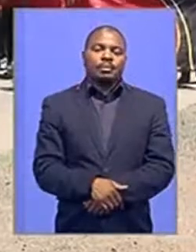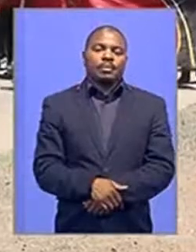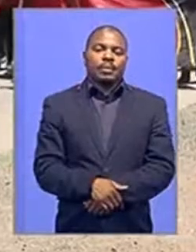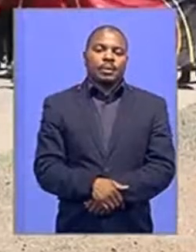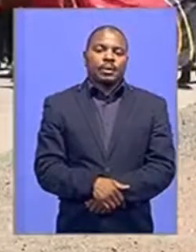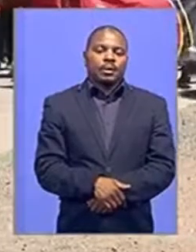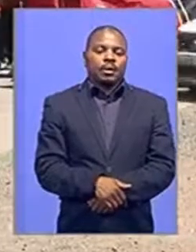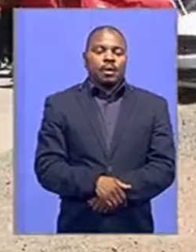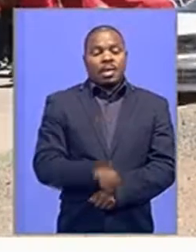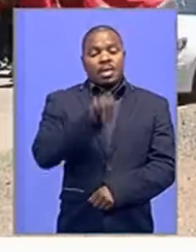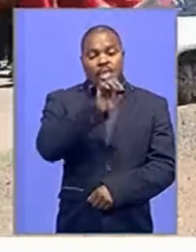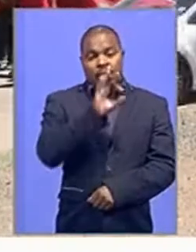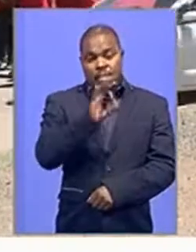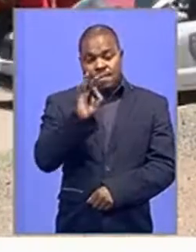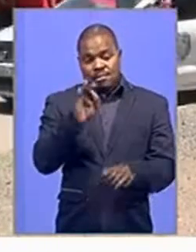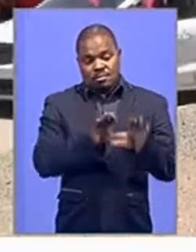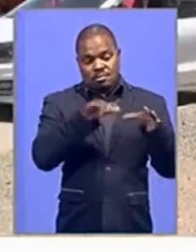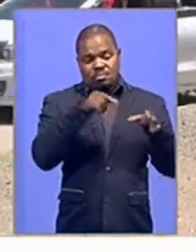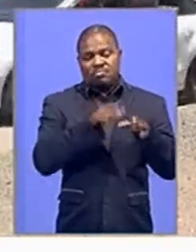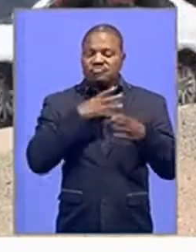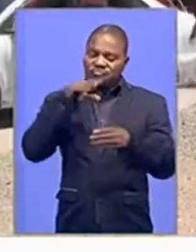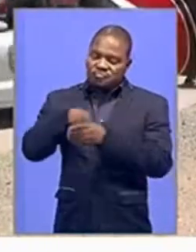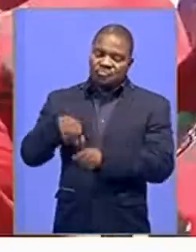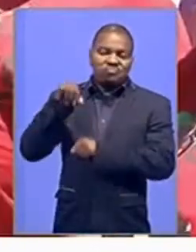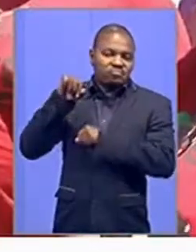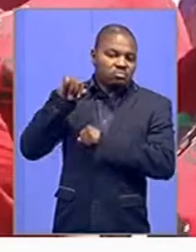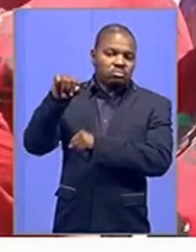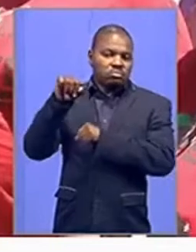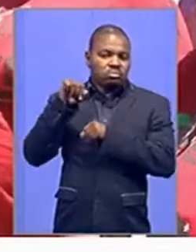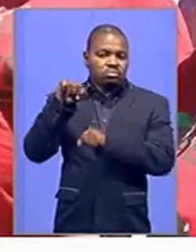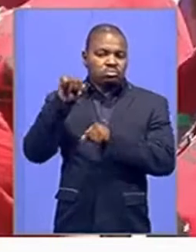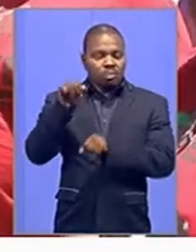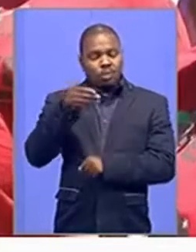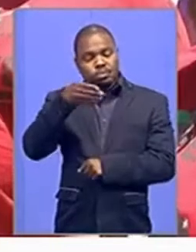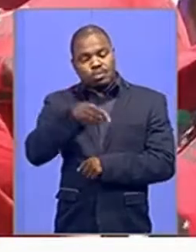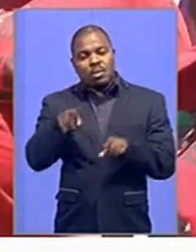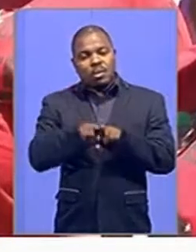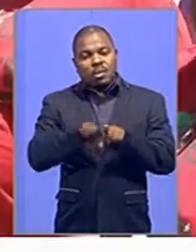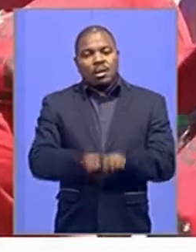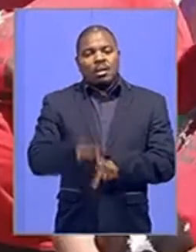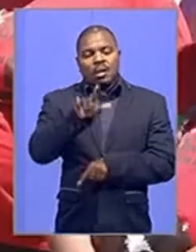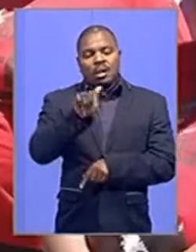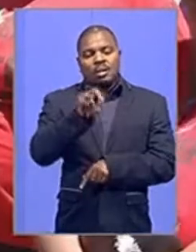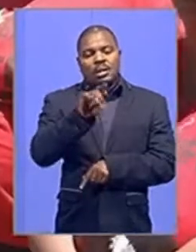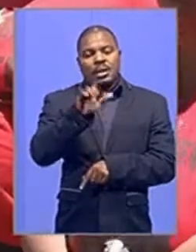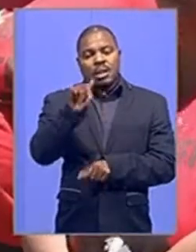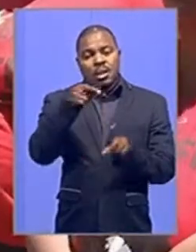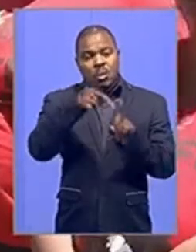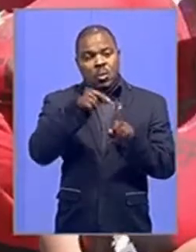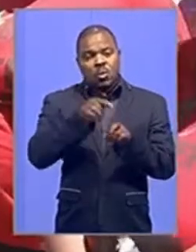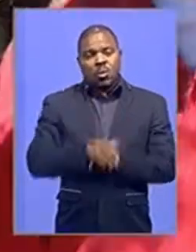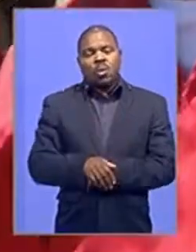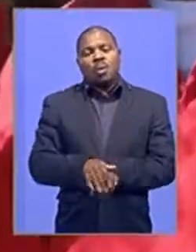Ditokololo tsa EFF di nnile le seabe mo mogwantong gareng ga bona go ne go le Thandeka Landela yo e leng sealogane sa